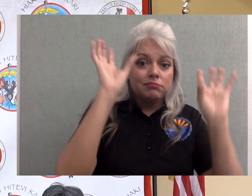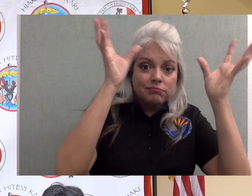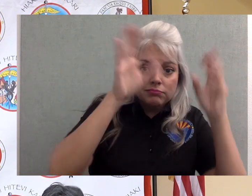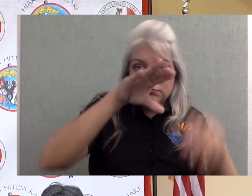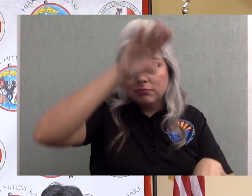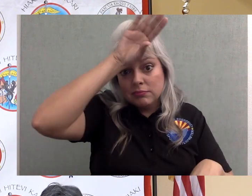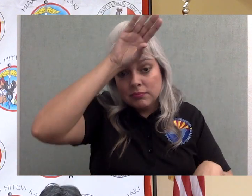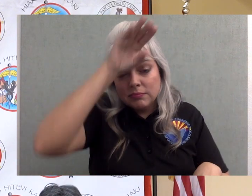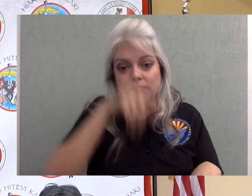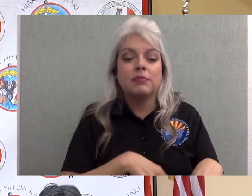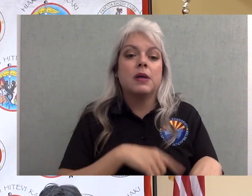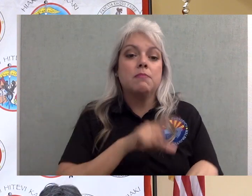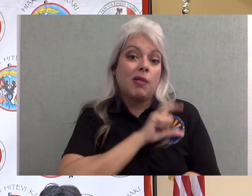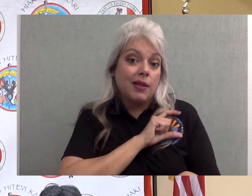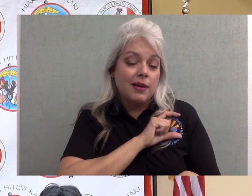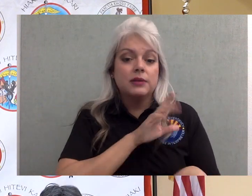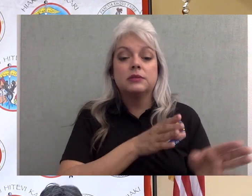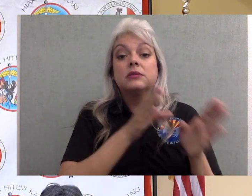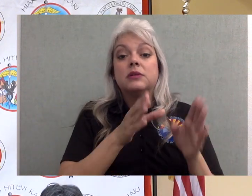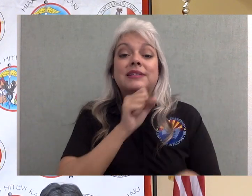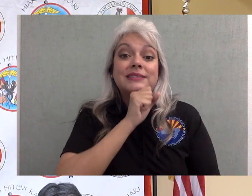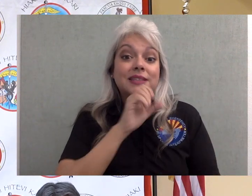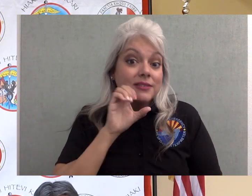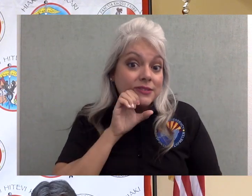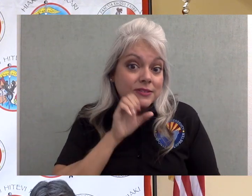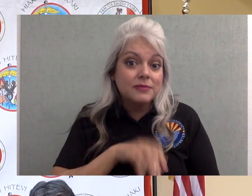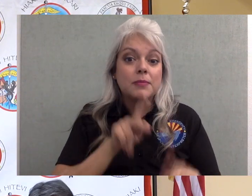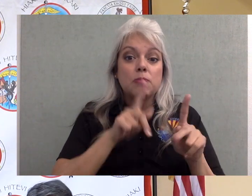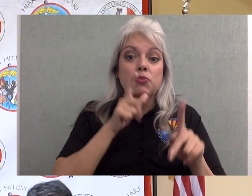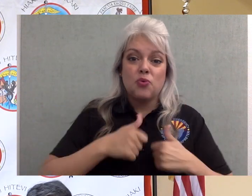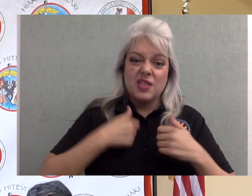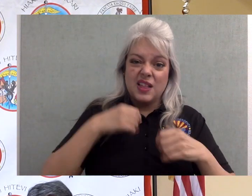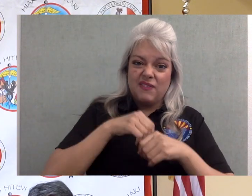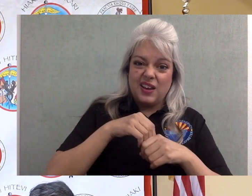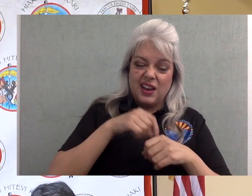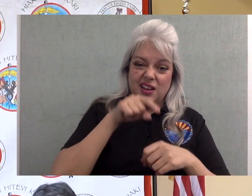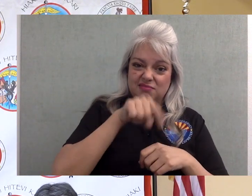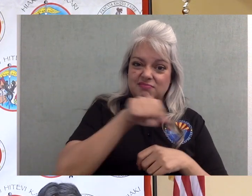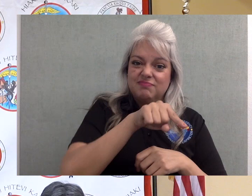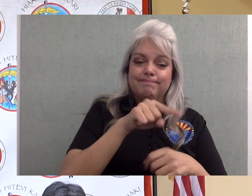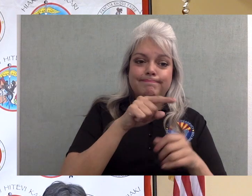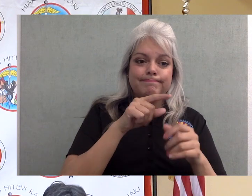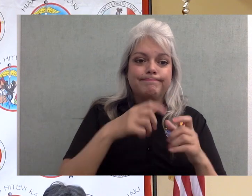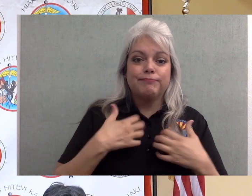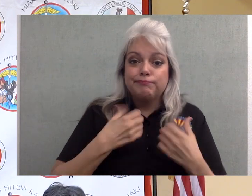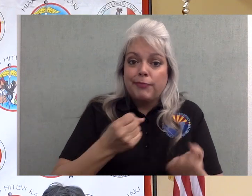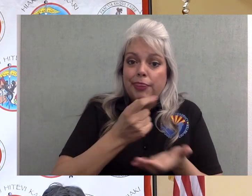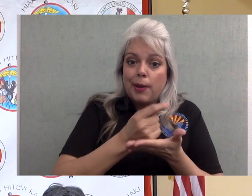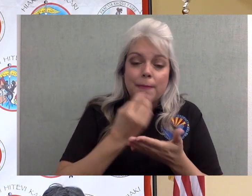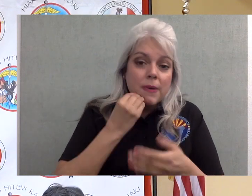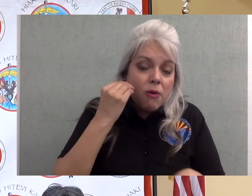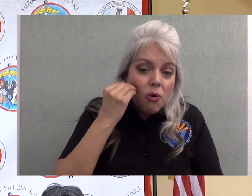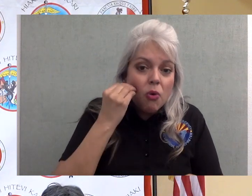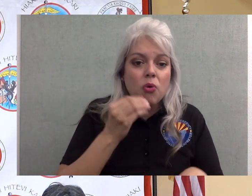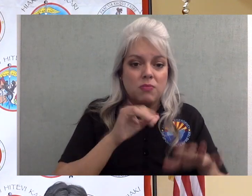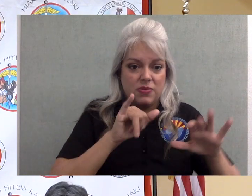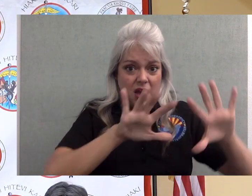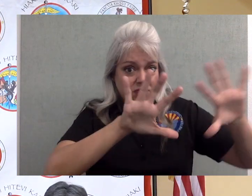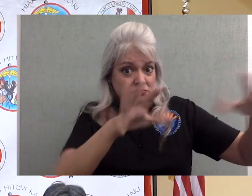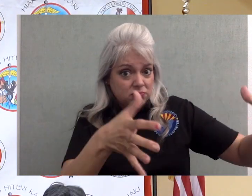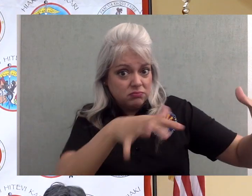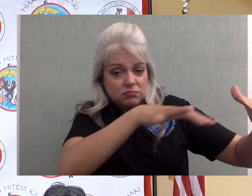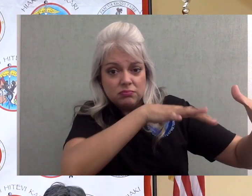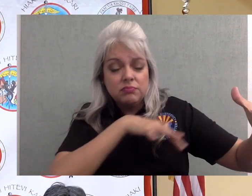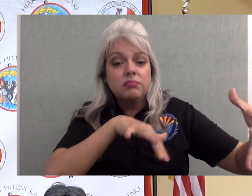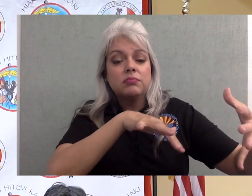risk who are 65 years of age and older, and other essential workers even if they're not in the areas of health. The vaccine